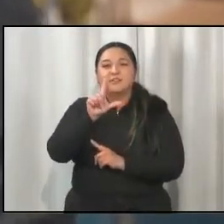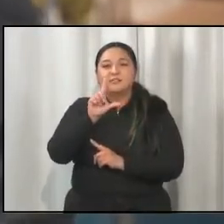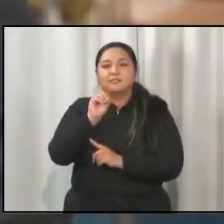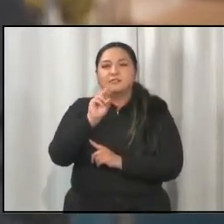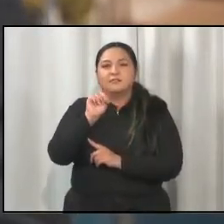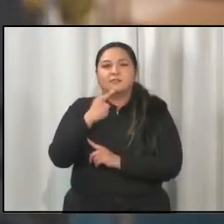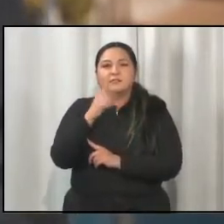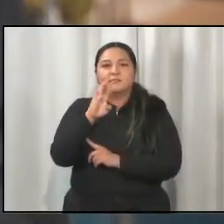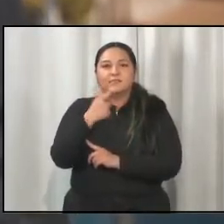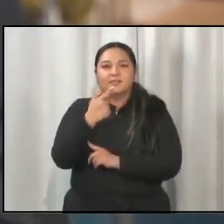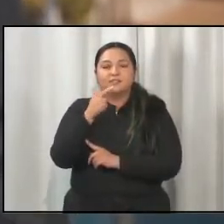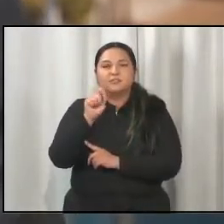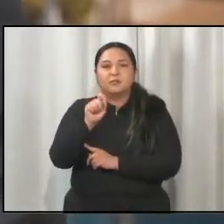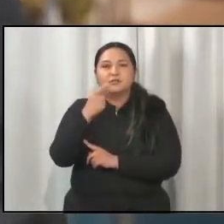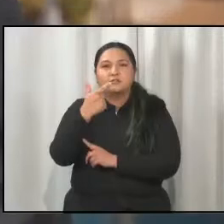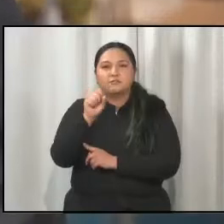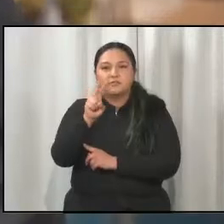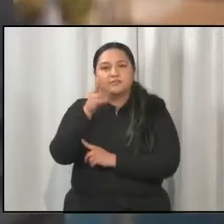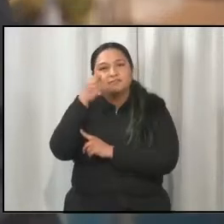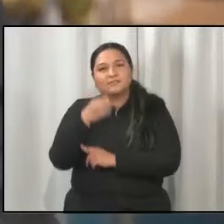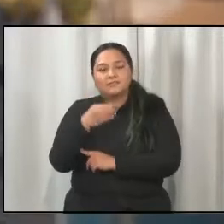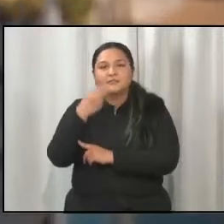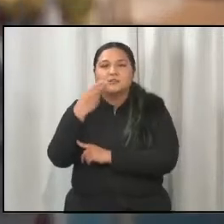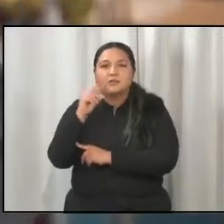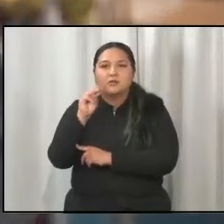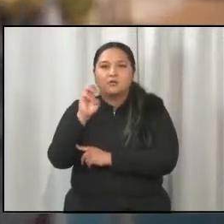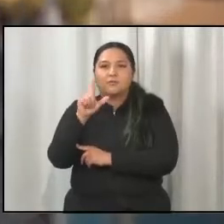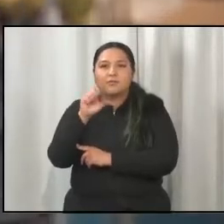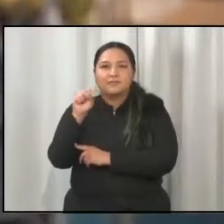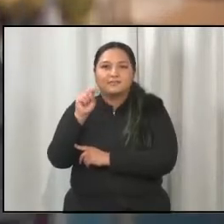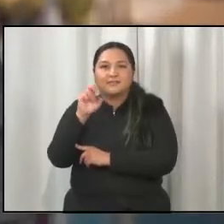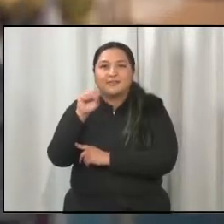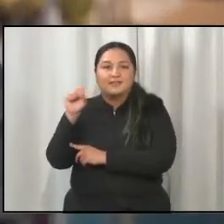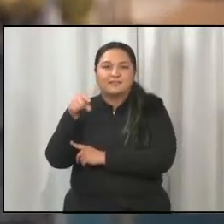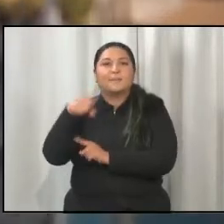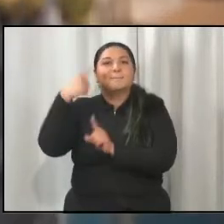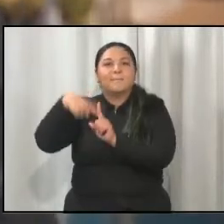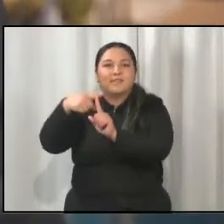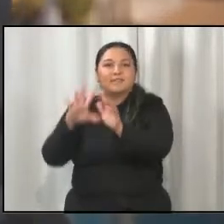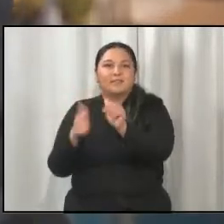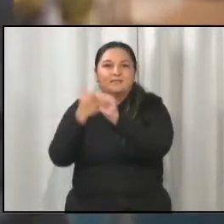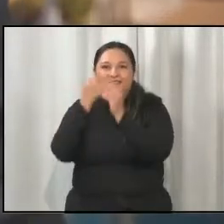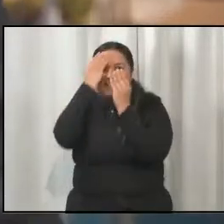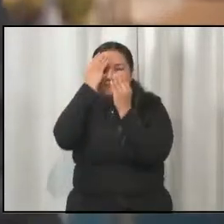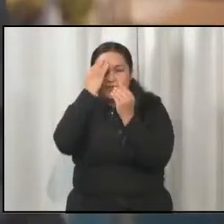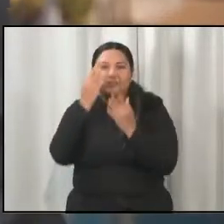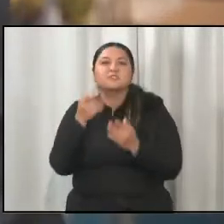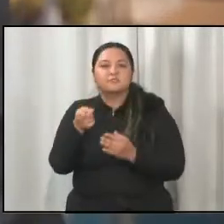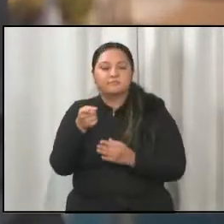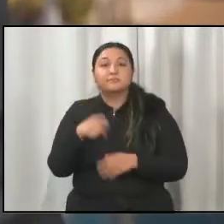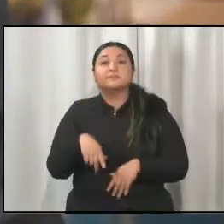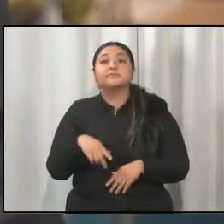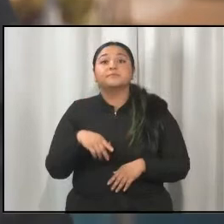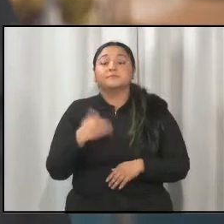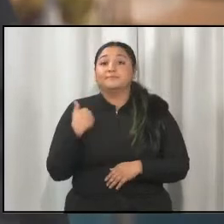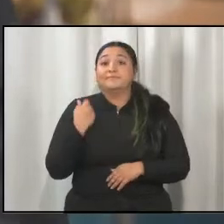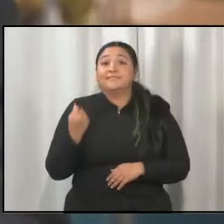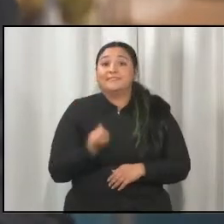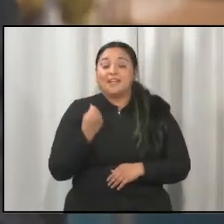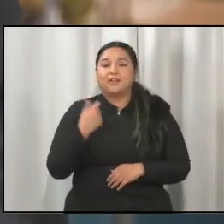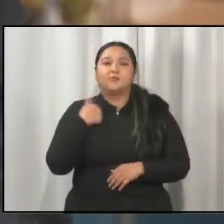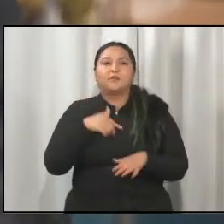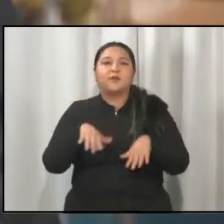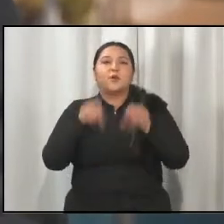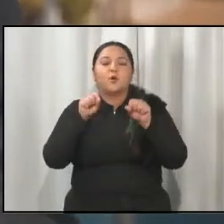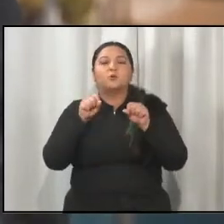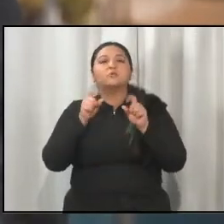longbeach.gov/homelessness and will be updated monthly. On Saturday, we held a drive-through donation event at Long Beach City College, and I appreciate all